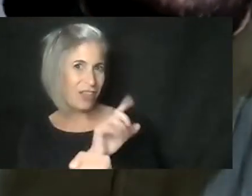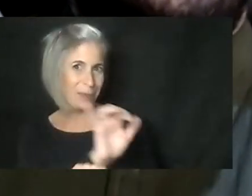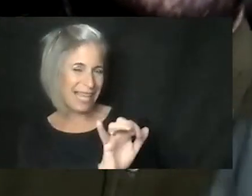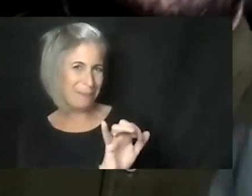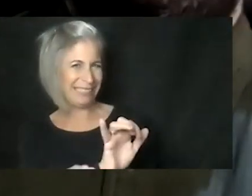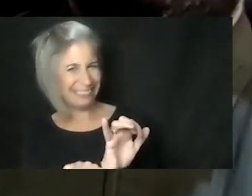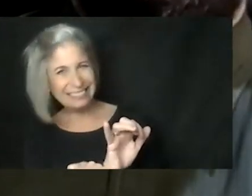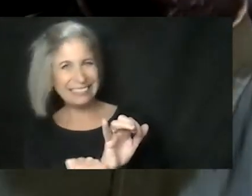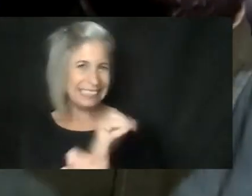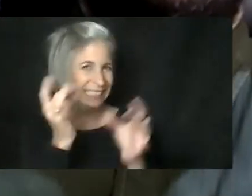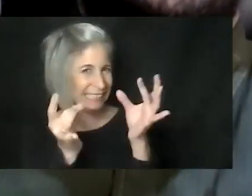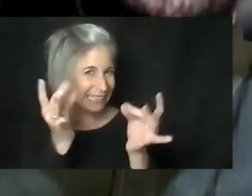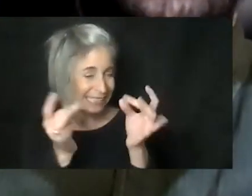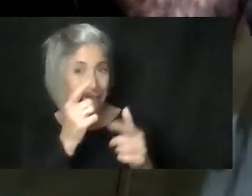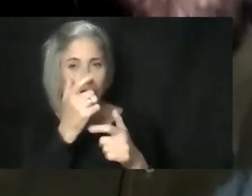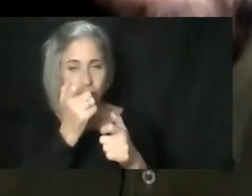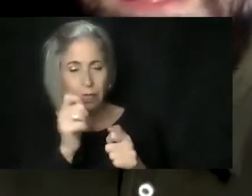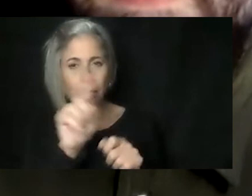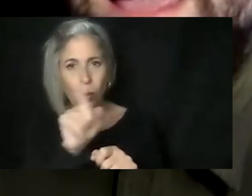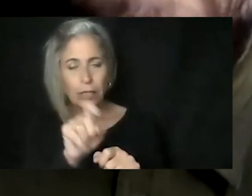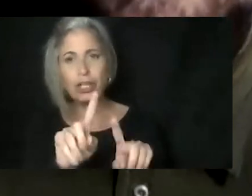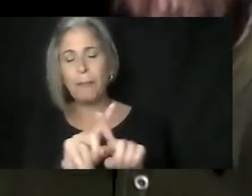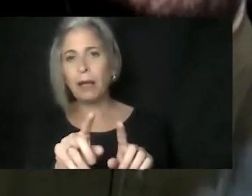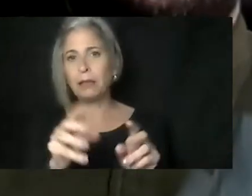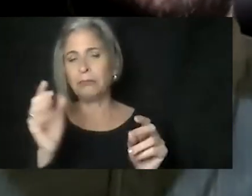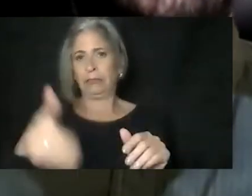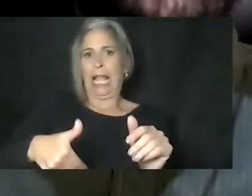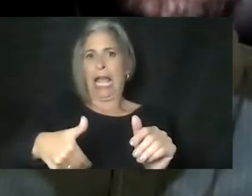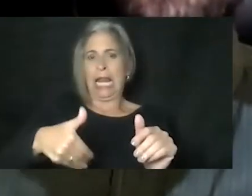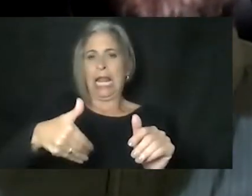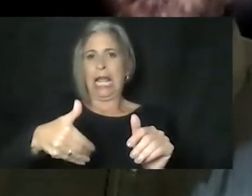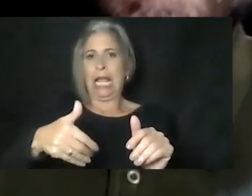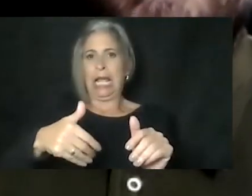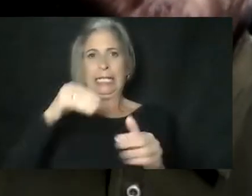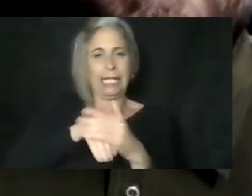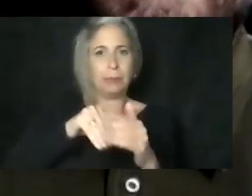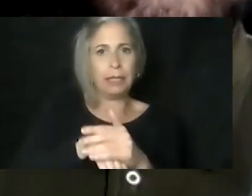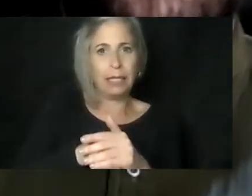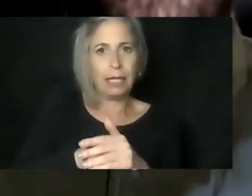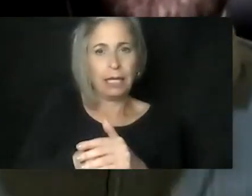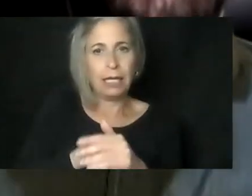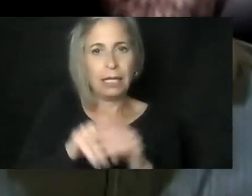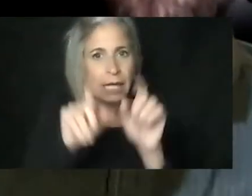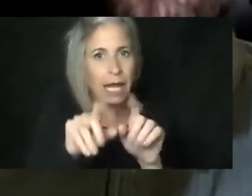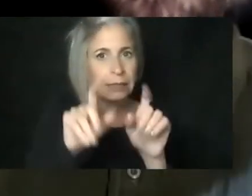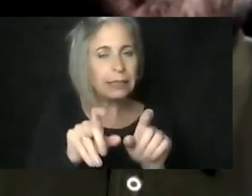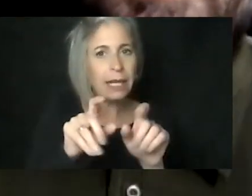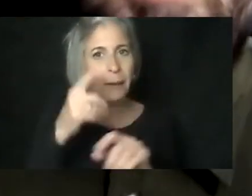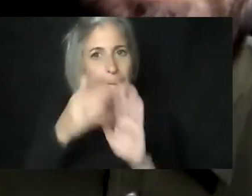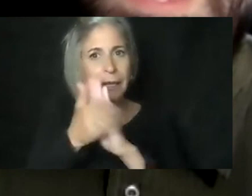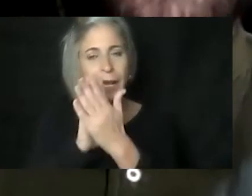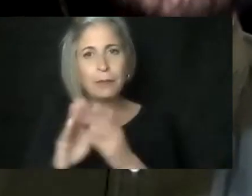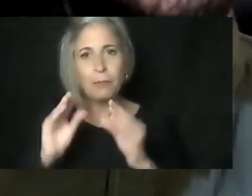an interesting question that immediately, especially in the concept of accessibility and accessibility testing, becomes